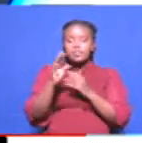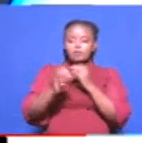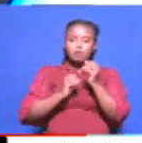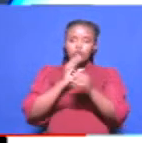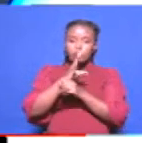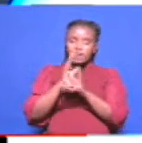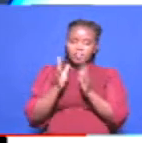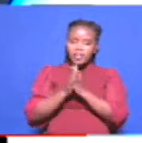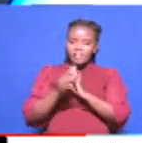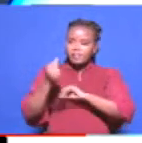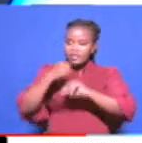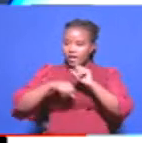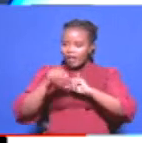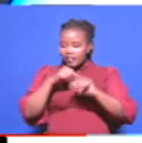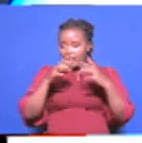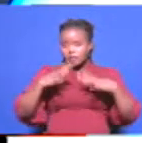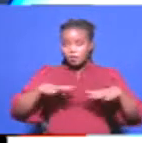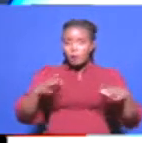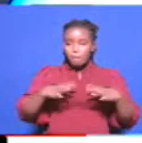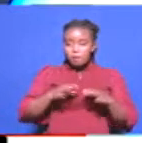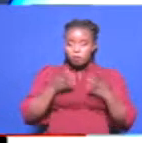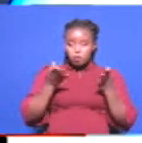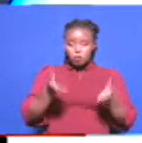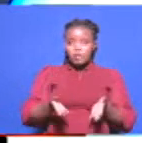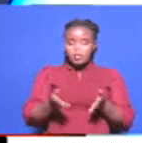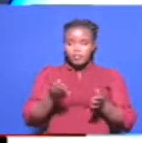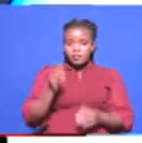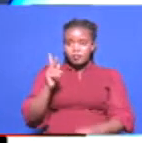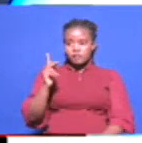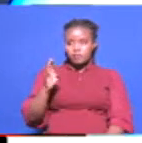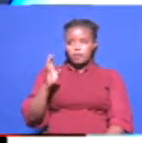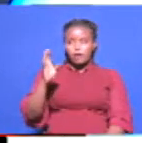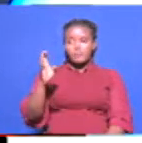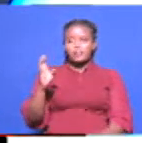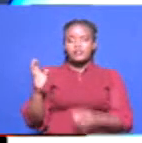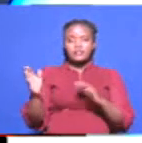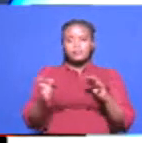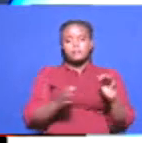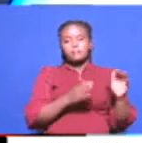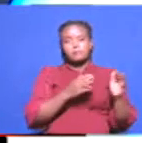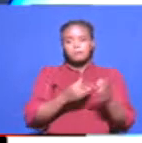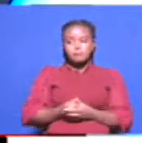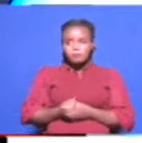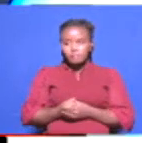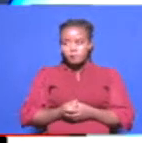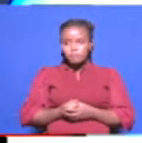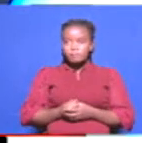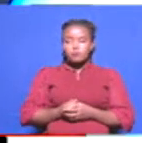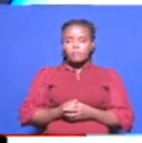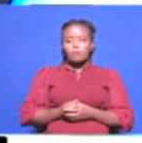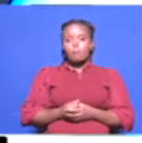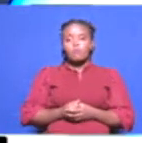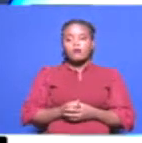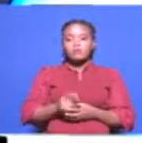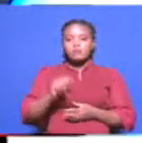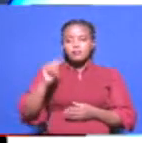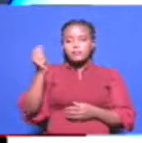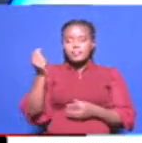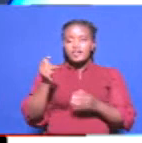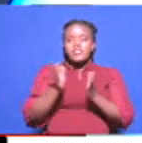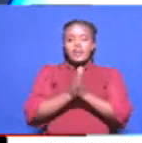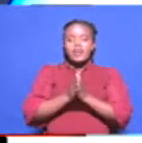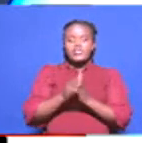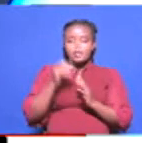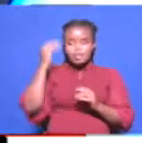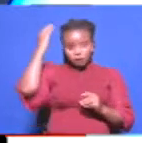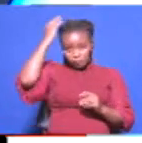and actresses right here in Kenya. Now let's move this forward. Kenya and the Kingdom of Saudi Arabia has